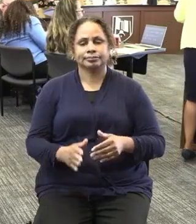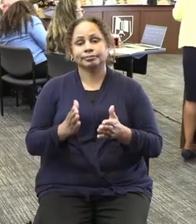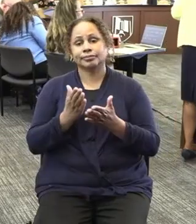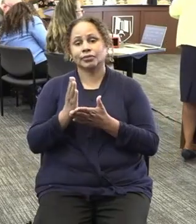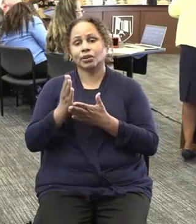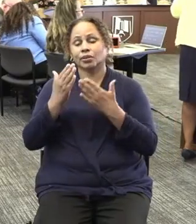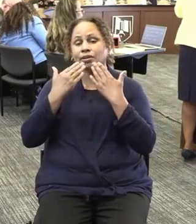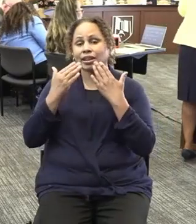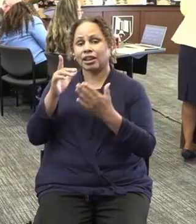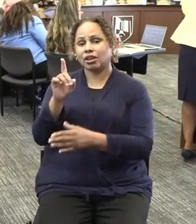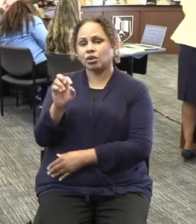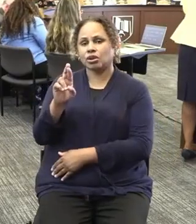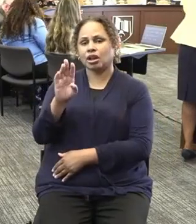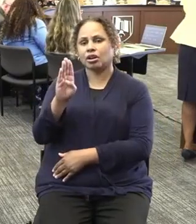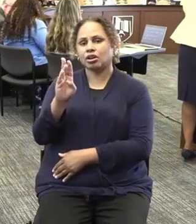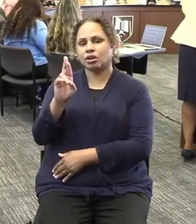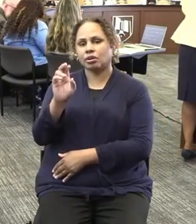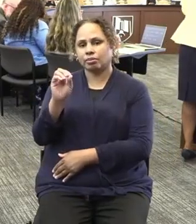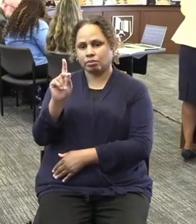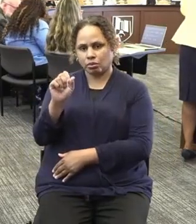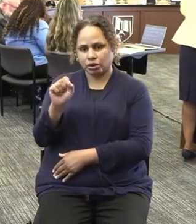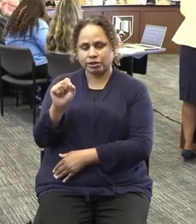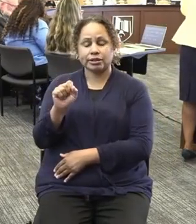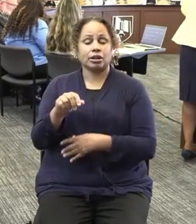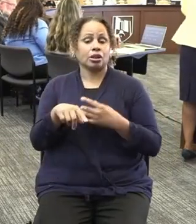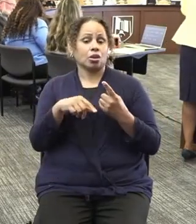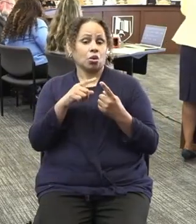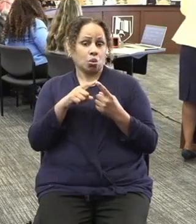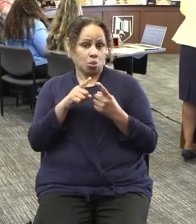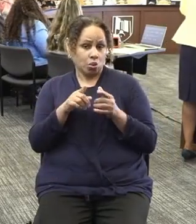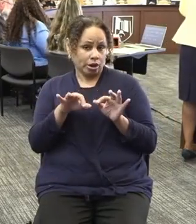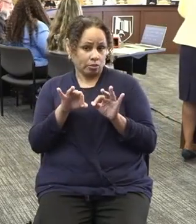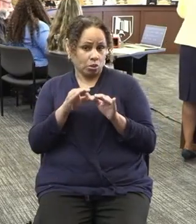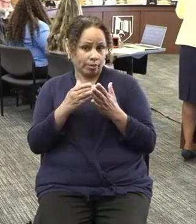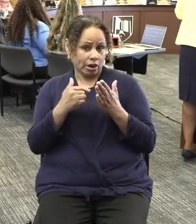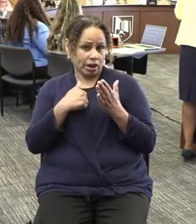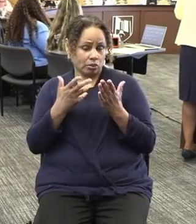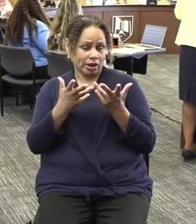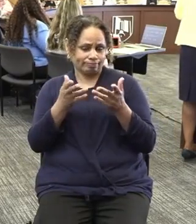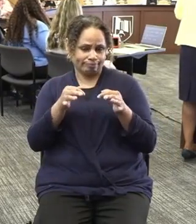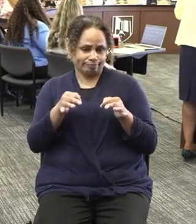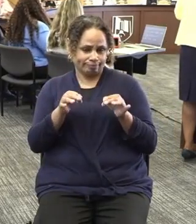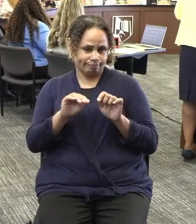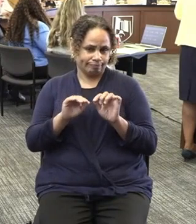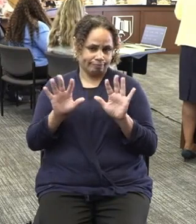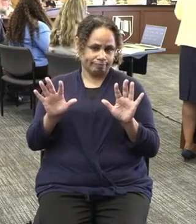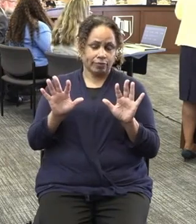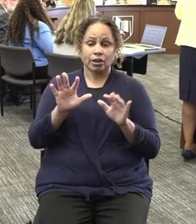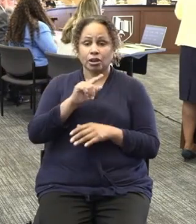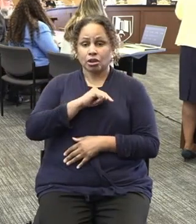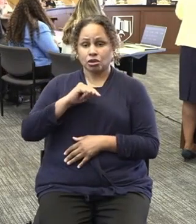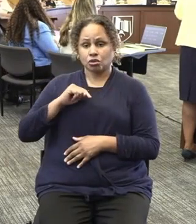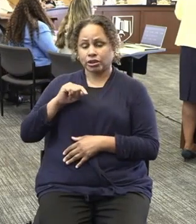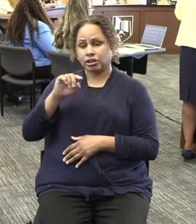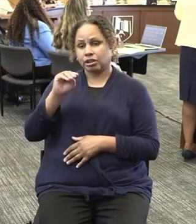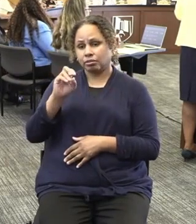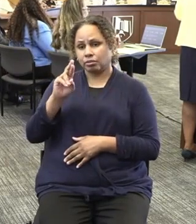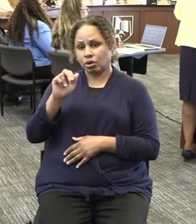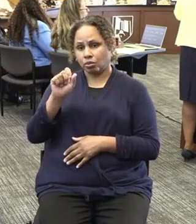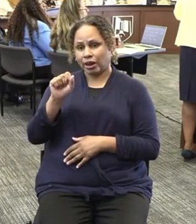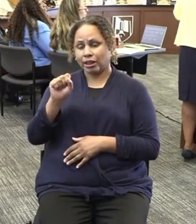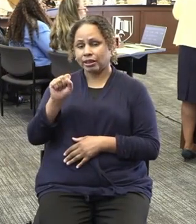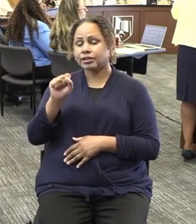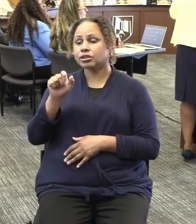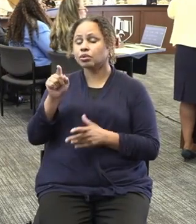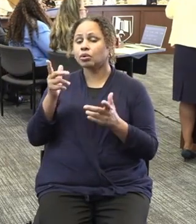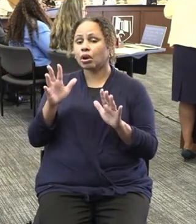Thank you, Dr. Brooks. I just want to clarify one important aspect. And Trustee Morales, you indicated that, that we continue to see a